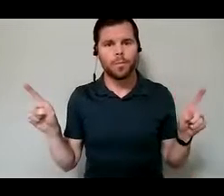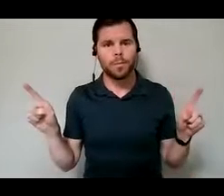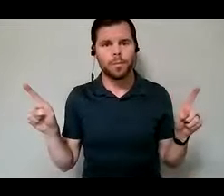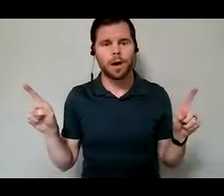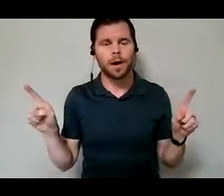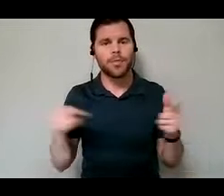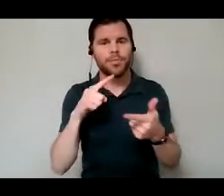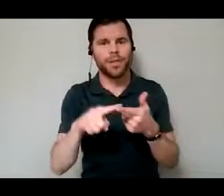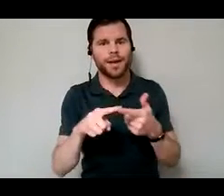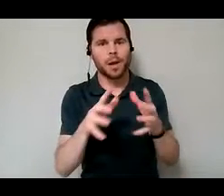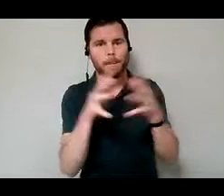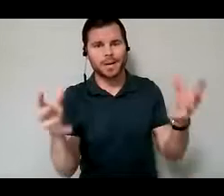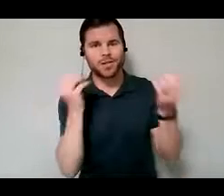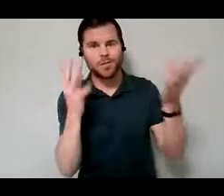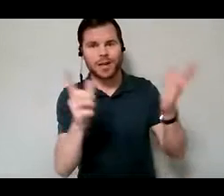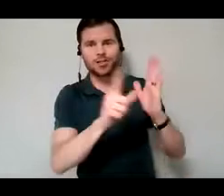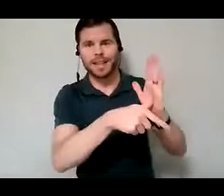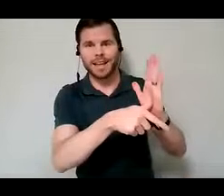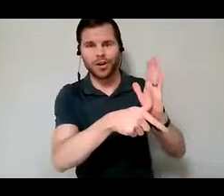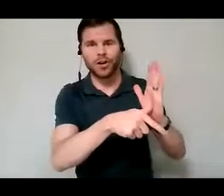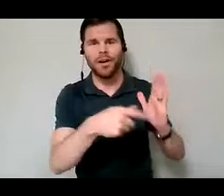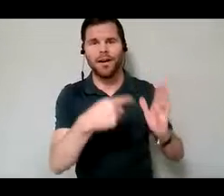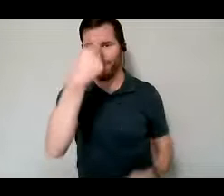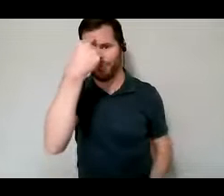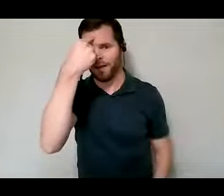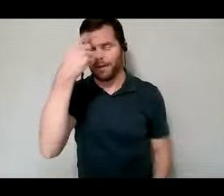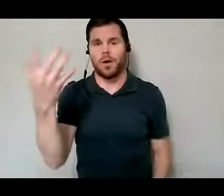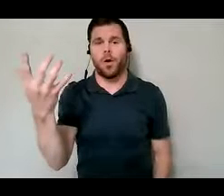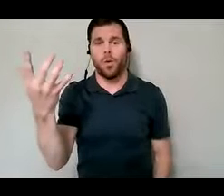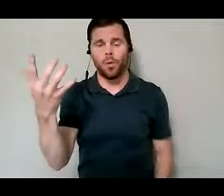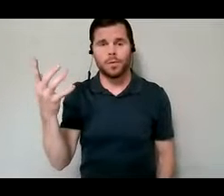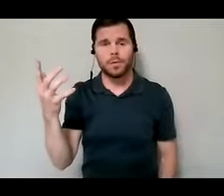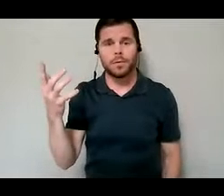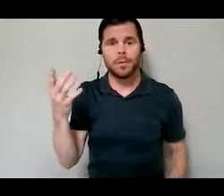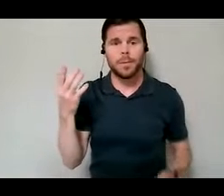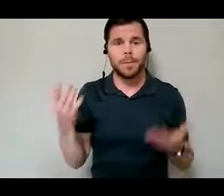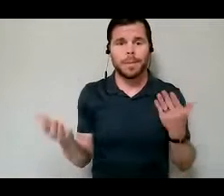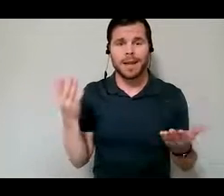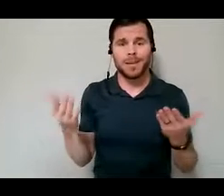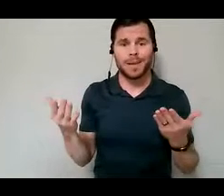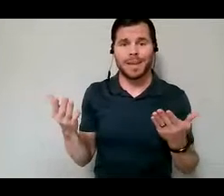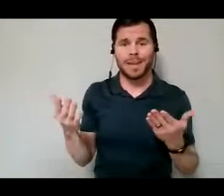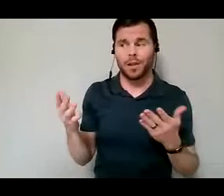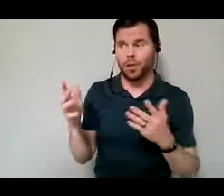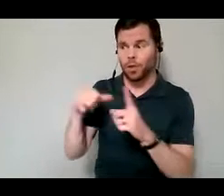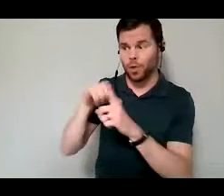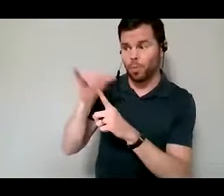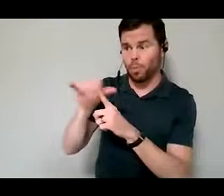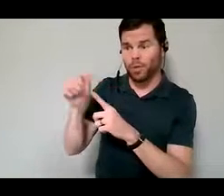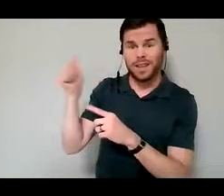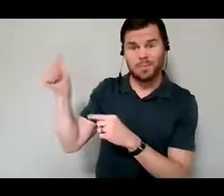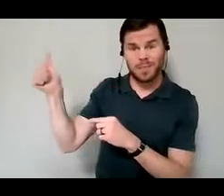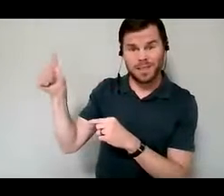information later, I'm like, this could actually be a problem for the person who bullies. It could be part of their background or things they're